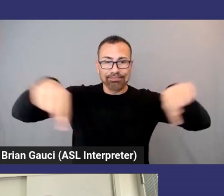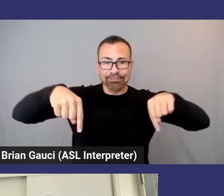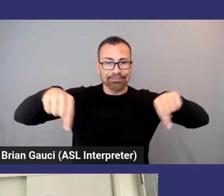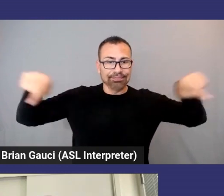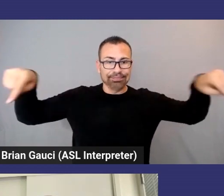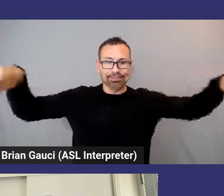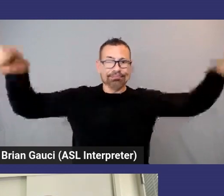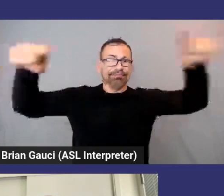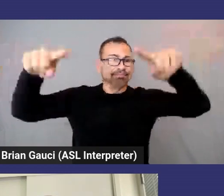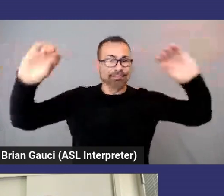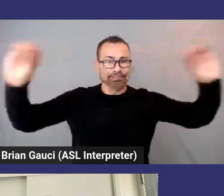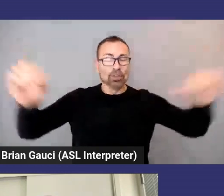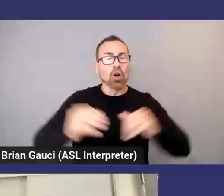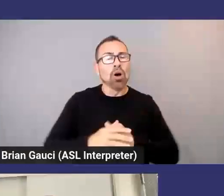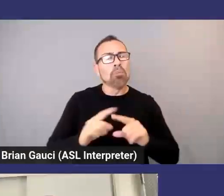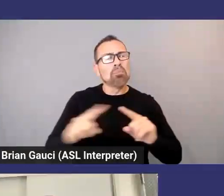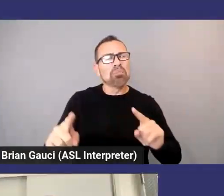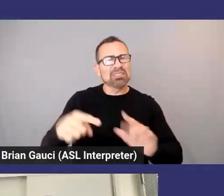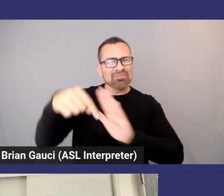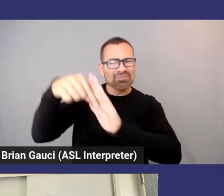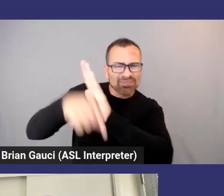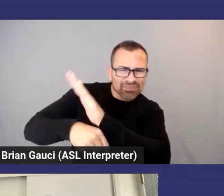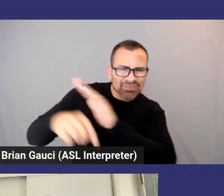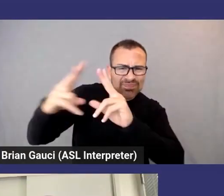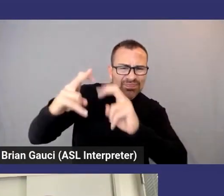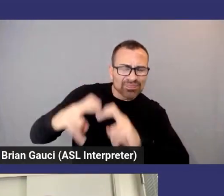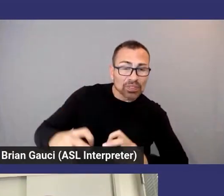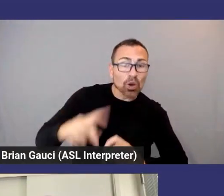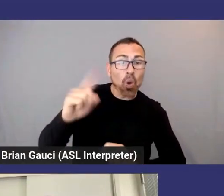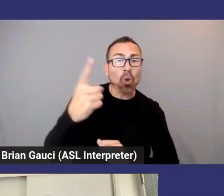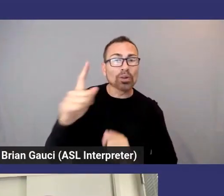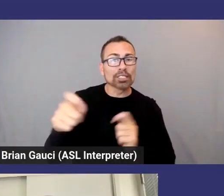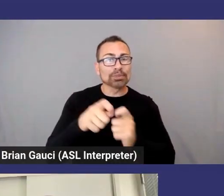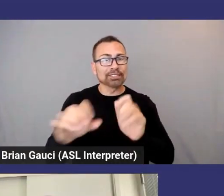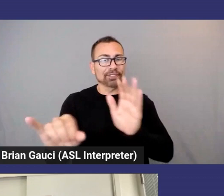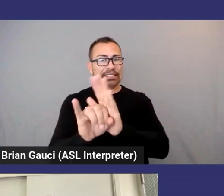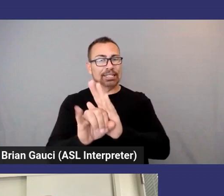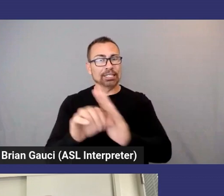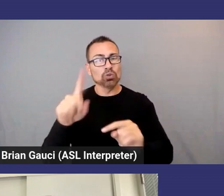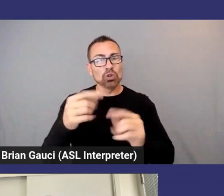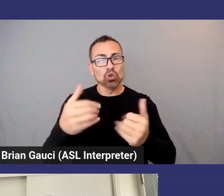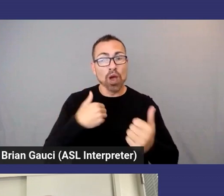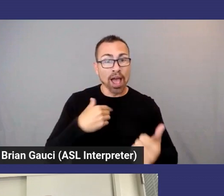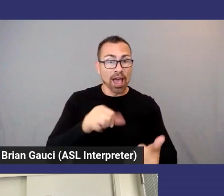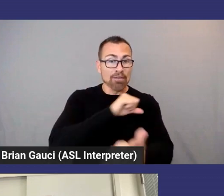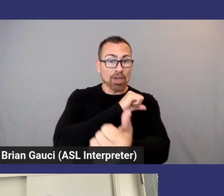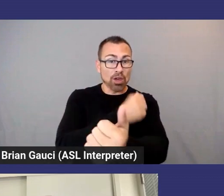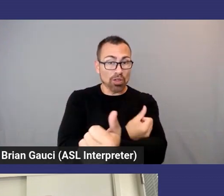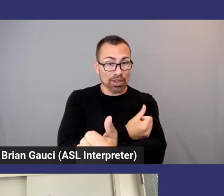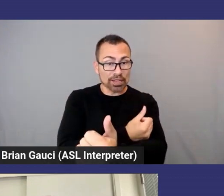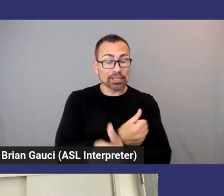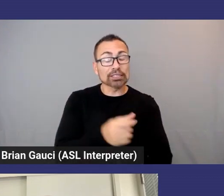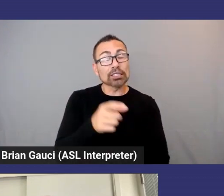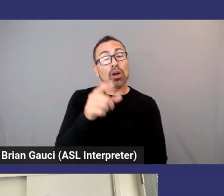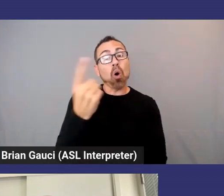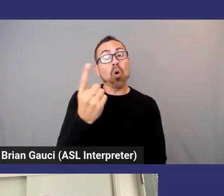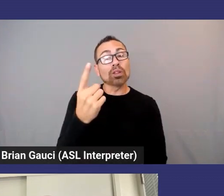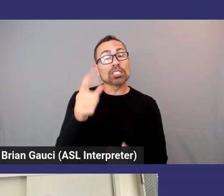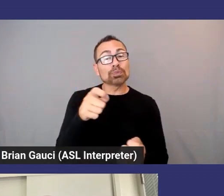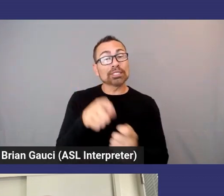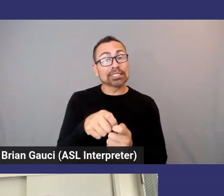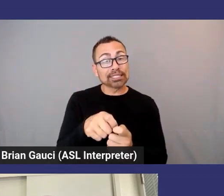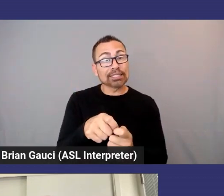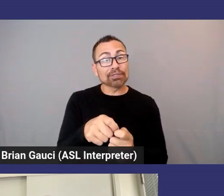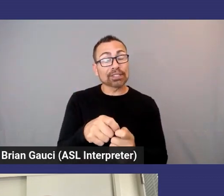hey, no, only these certain identities, right? After you've already got that reliable authentication, only these certain identities can do these things. And emphasis